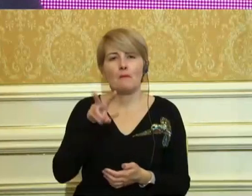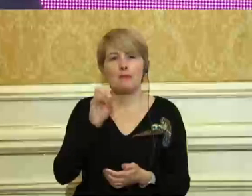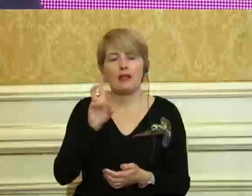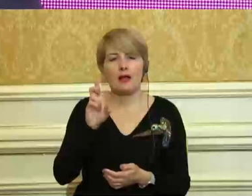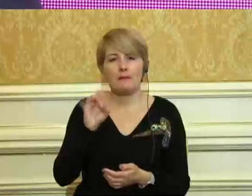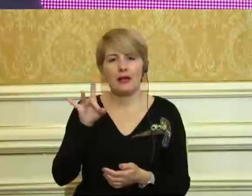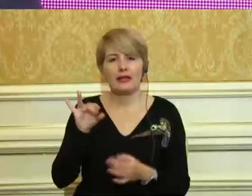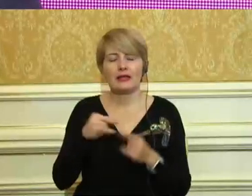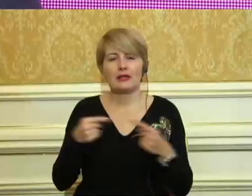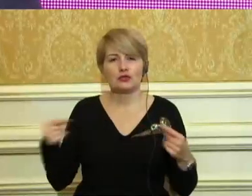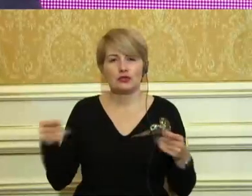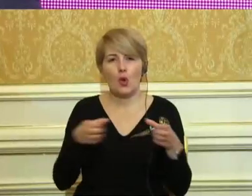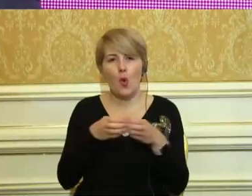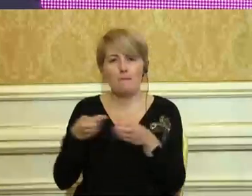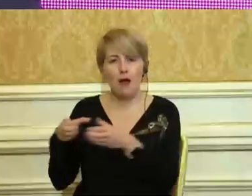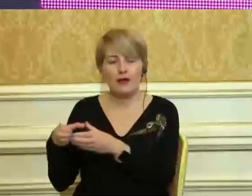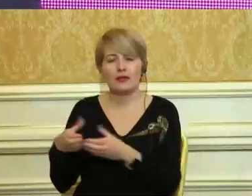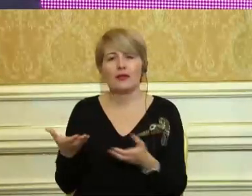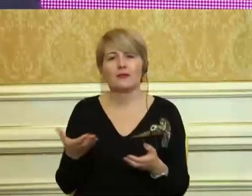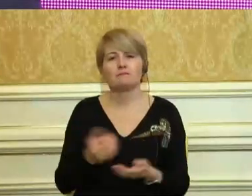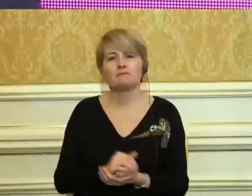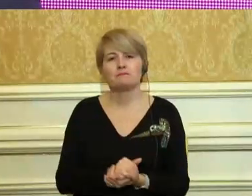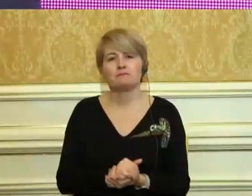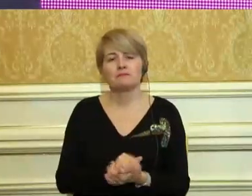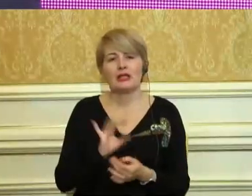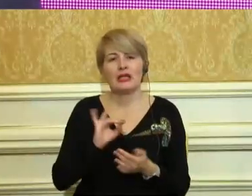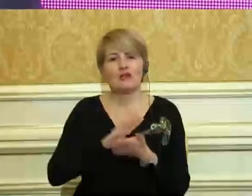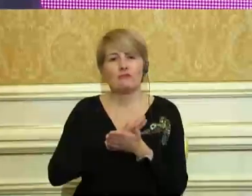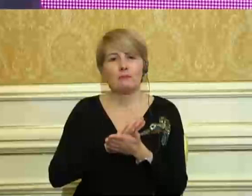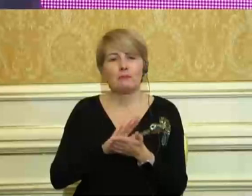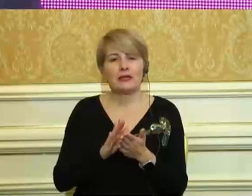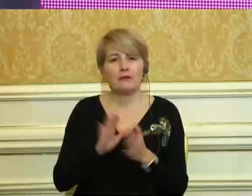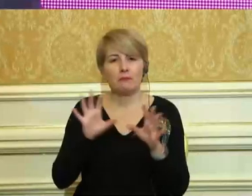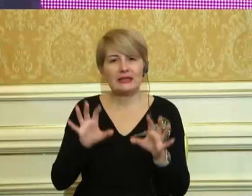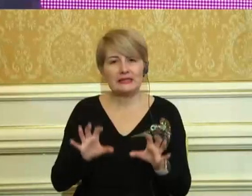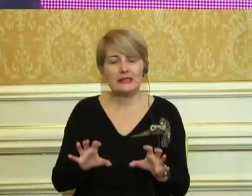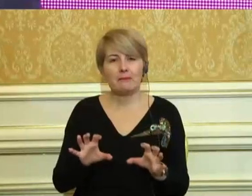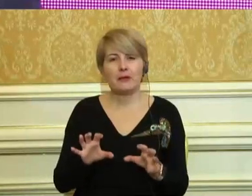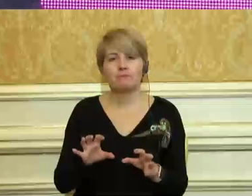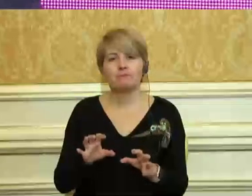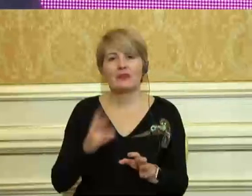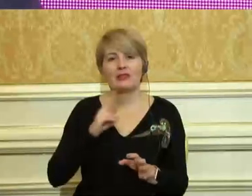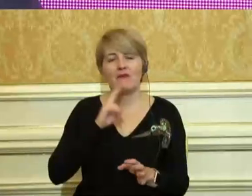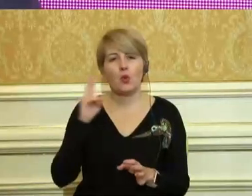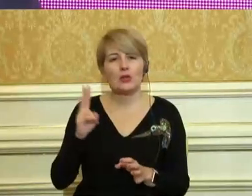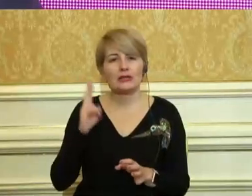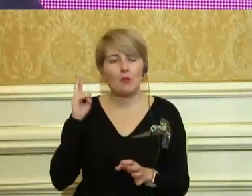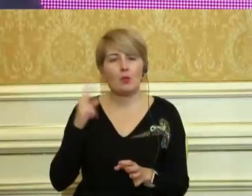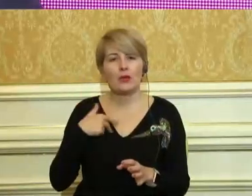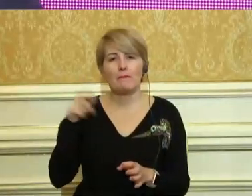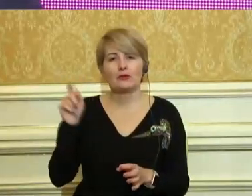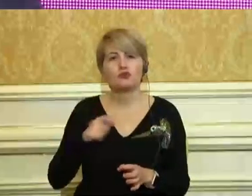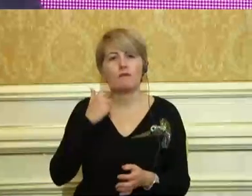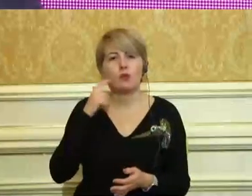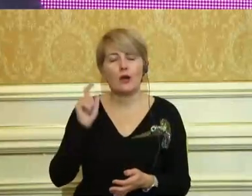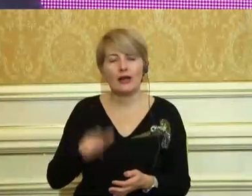many, many startups. My last visit actually to Ukraine was 2 years ago as part of the Mayor's Summit on